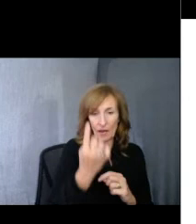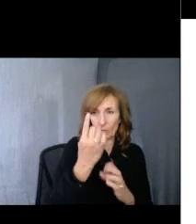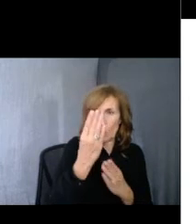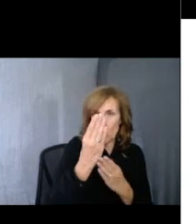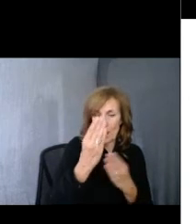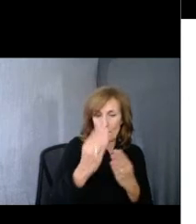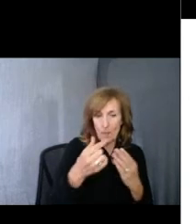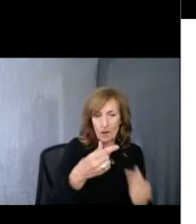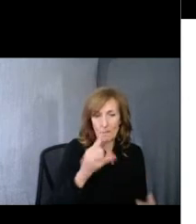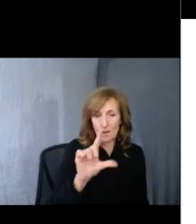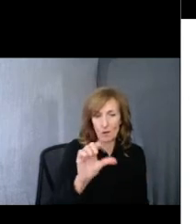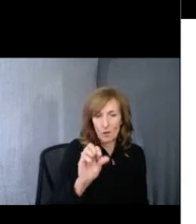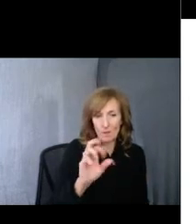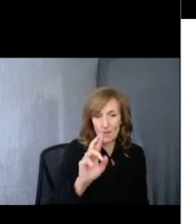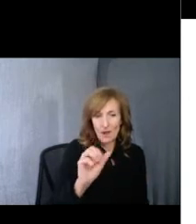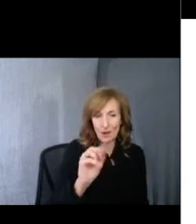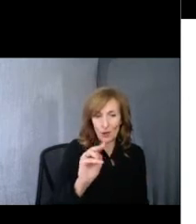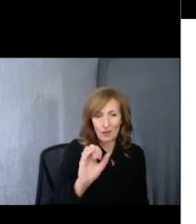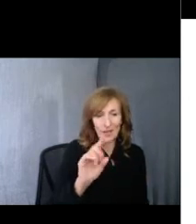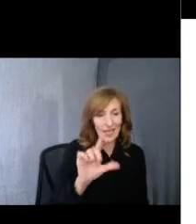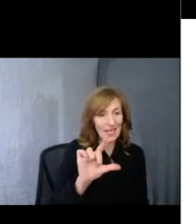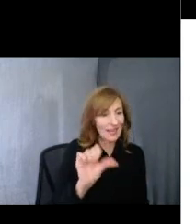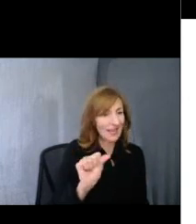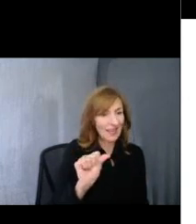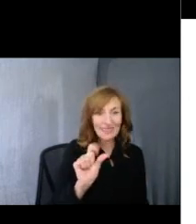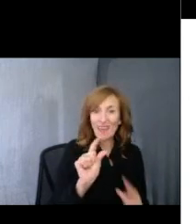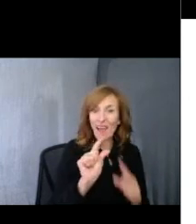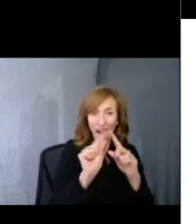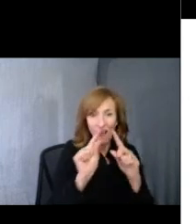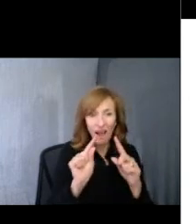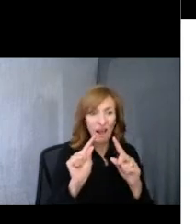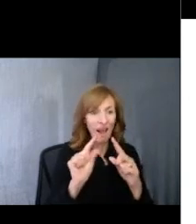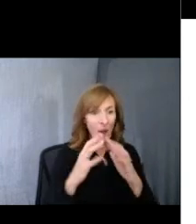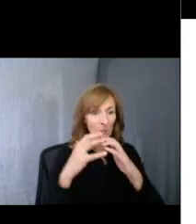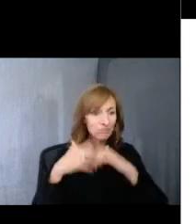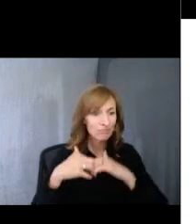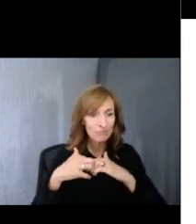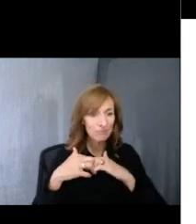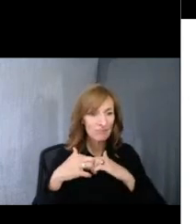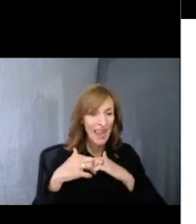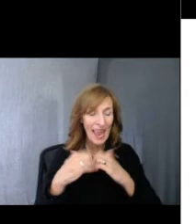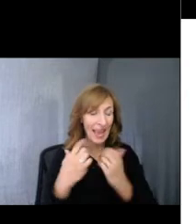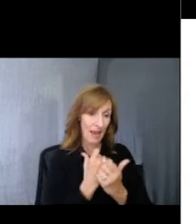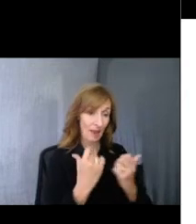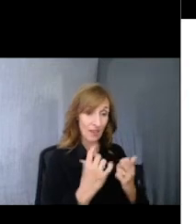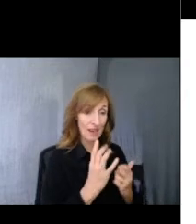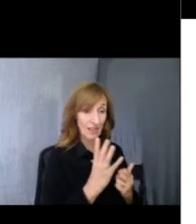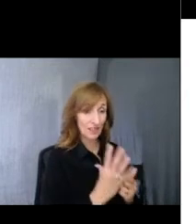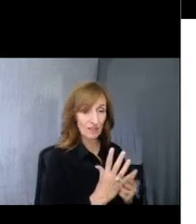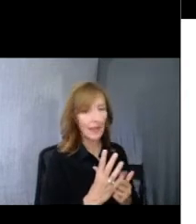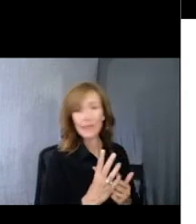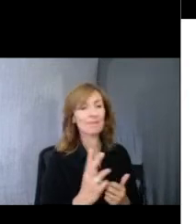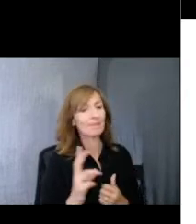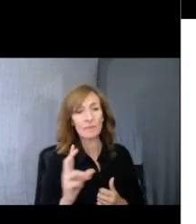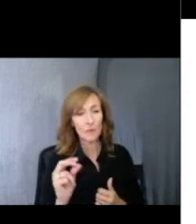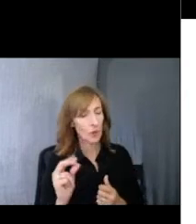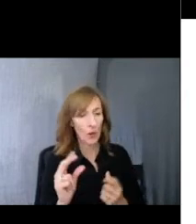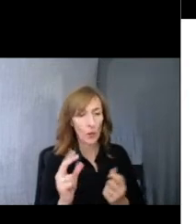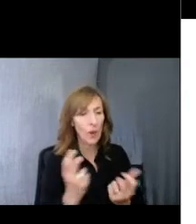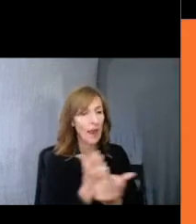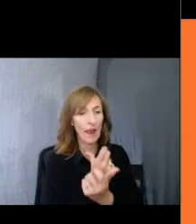are still working, and vice versa. And that's a problem when we start talking about kidney disease and loss of